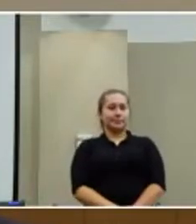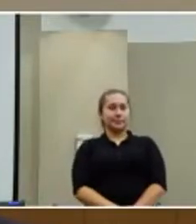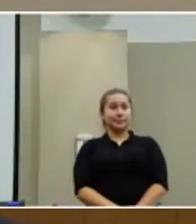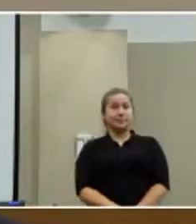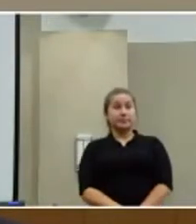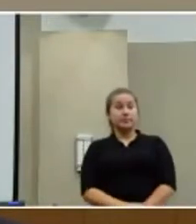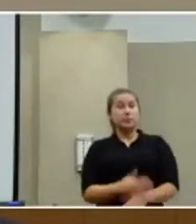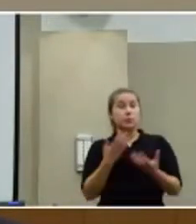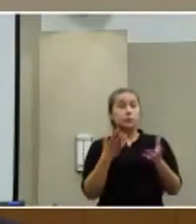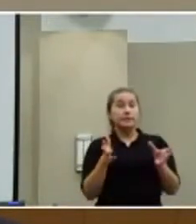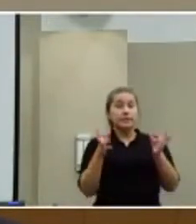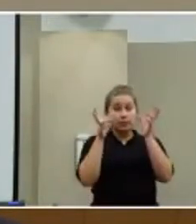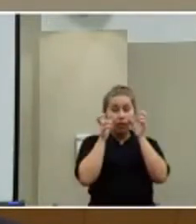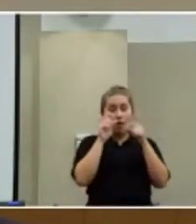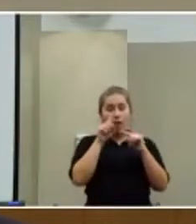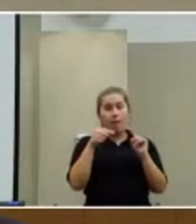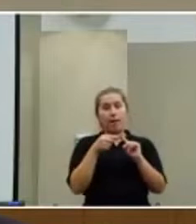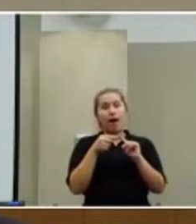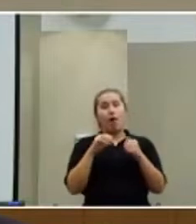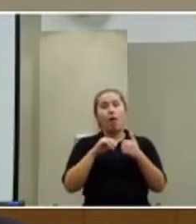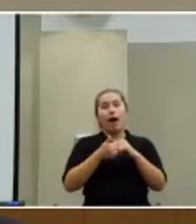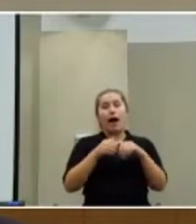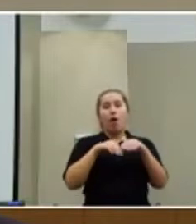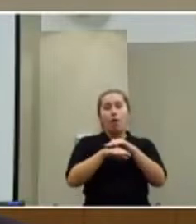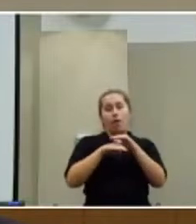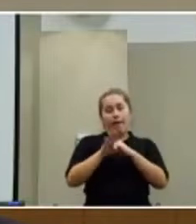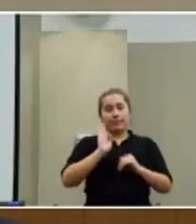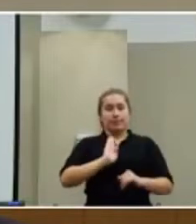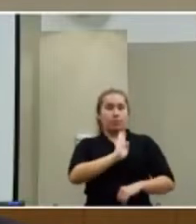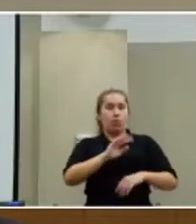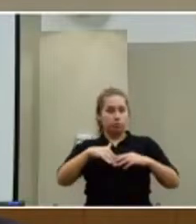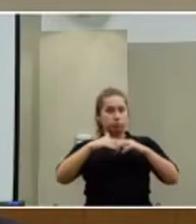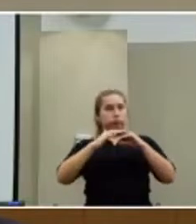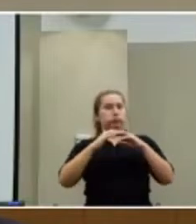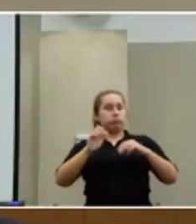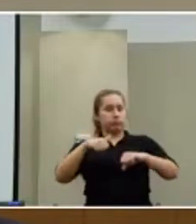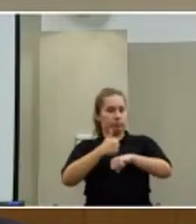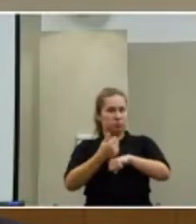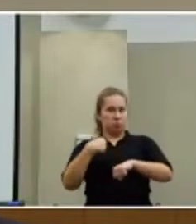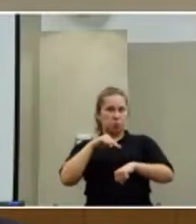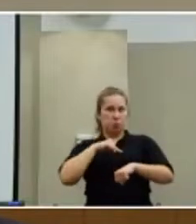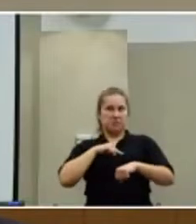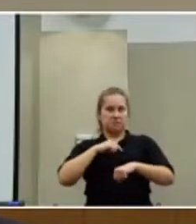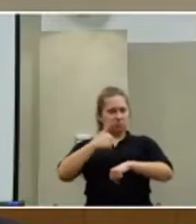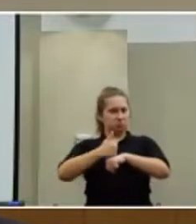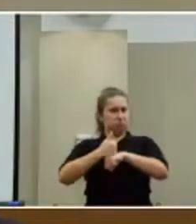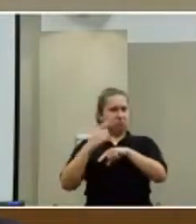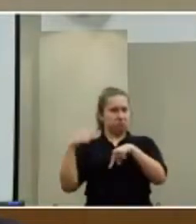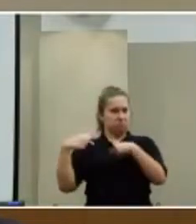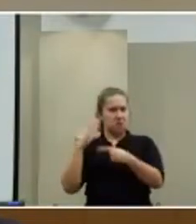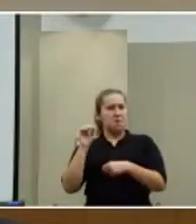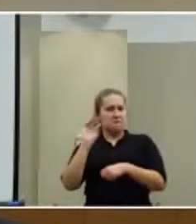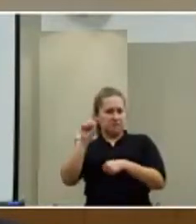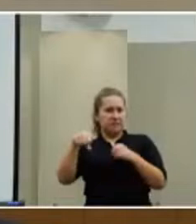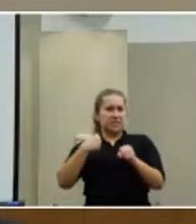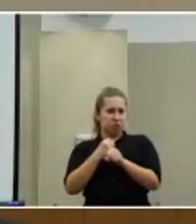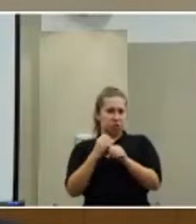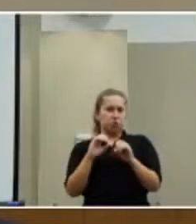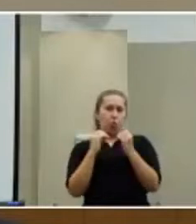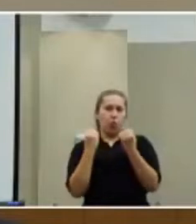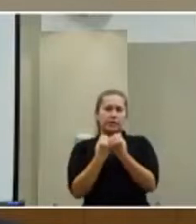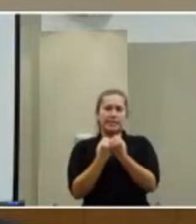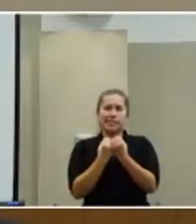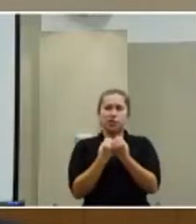We heard about how the Access Board came about. You know, we've been in existence for 50 years. As an organization,